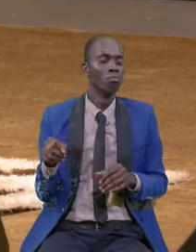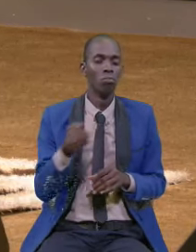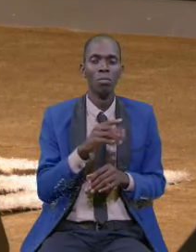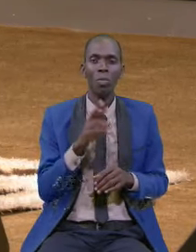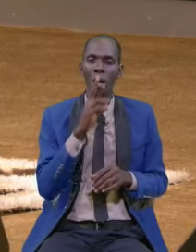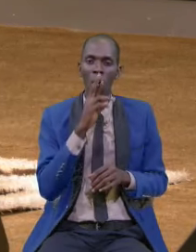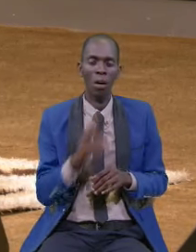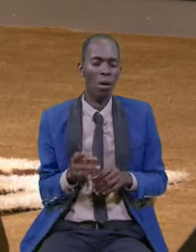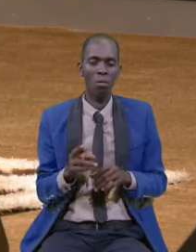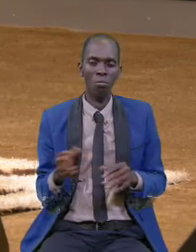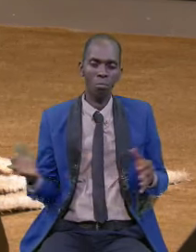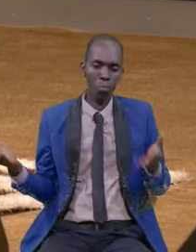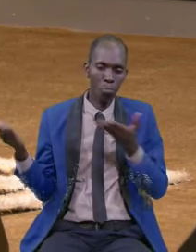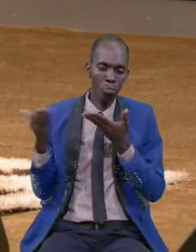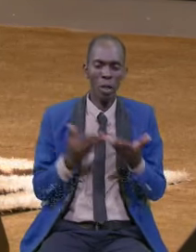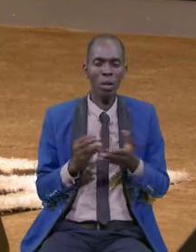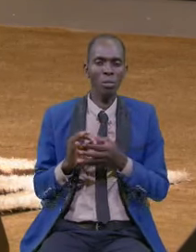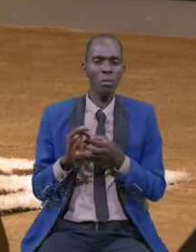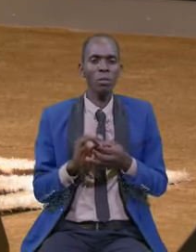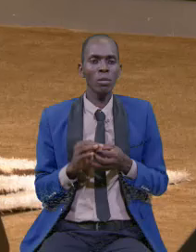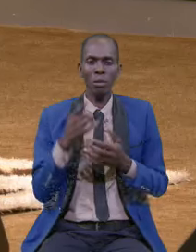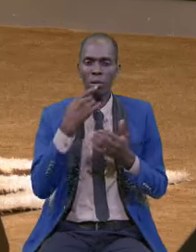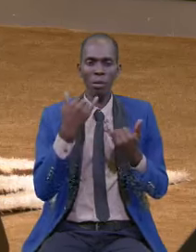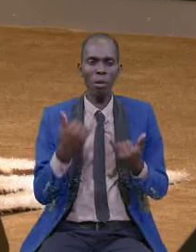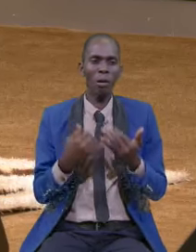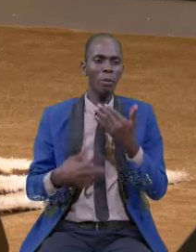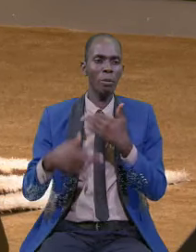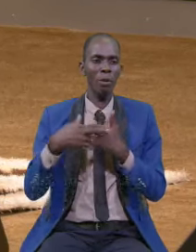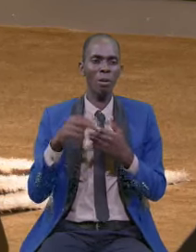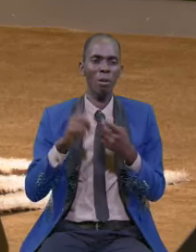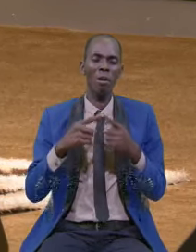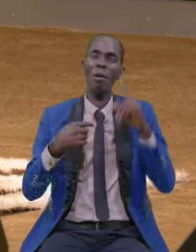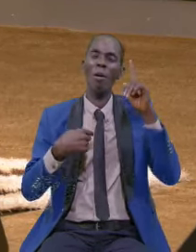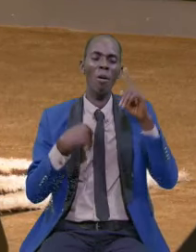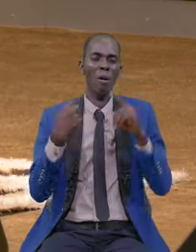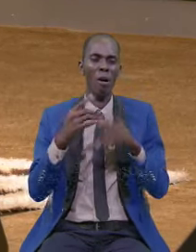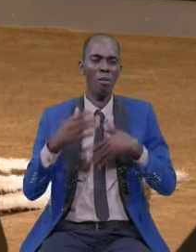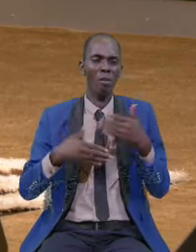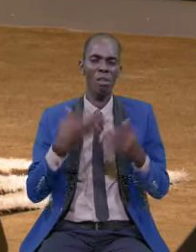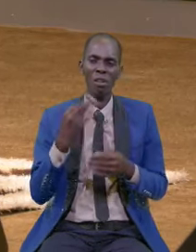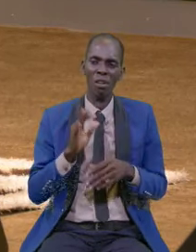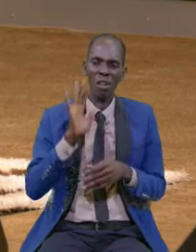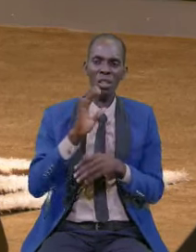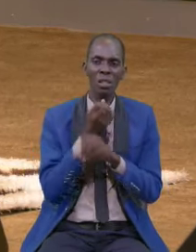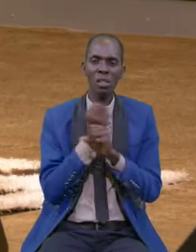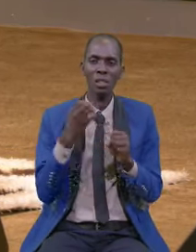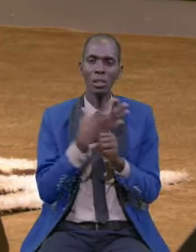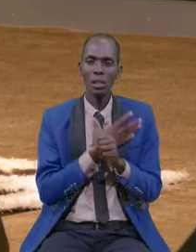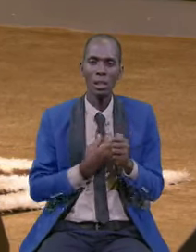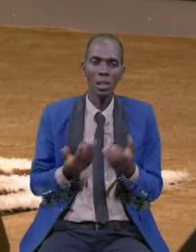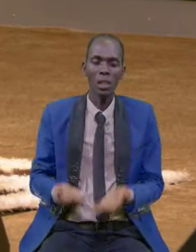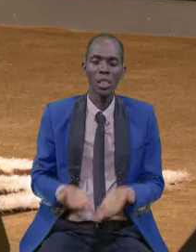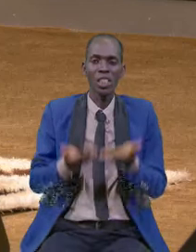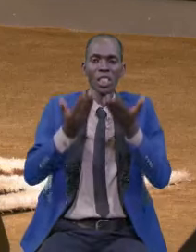says, restore unto me the joy of thy salvation and uphold me with